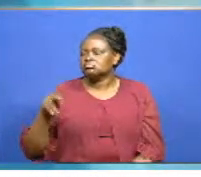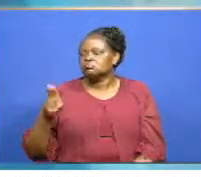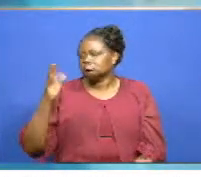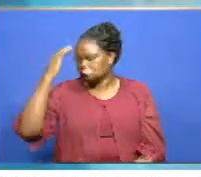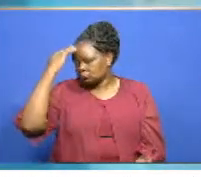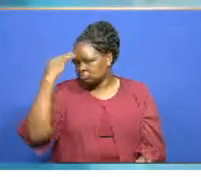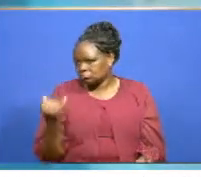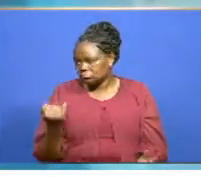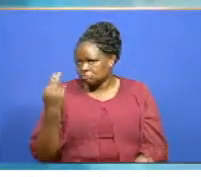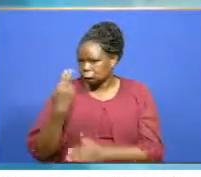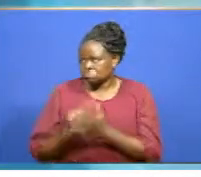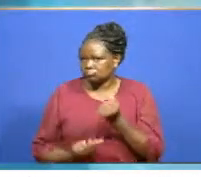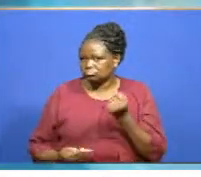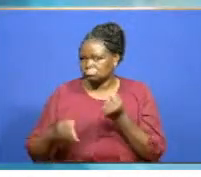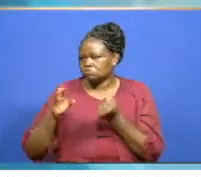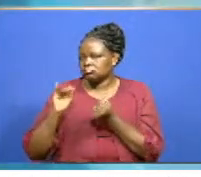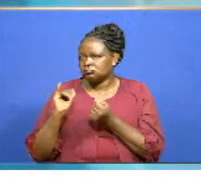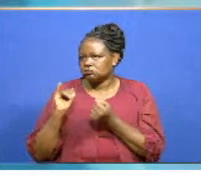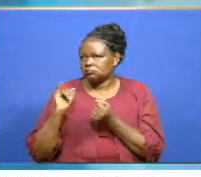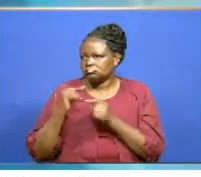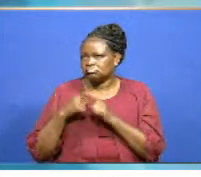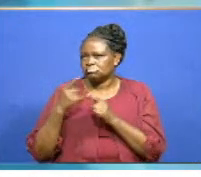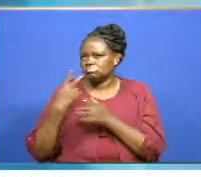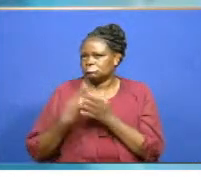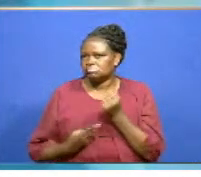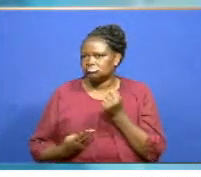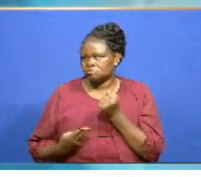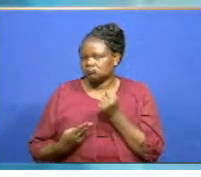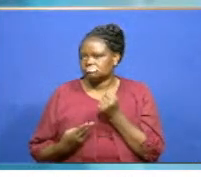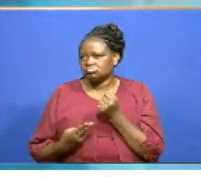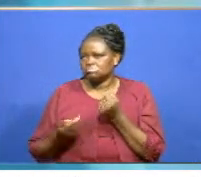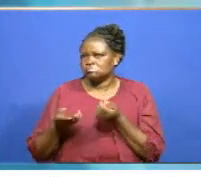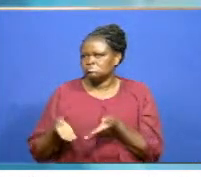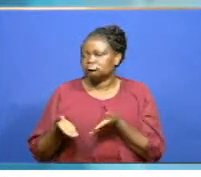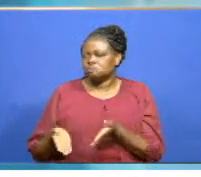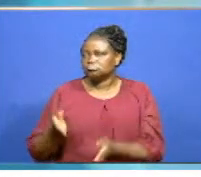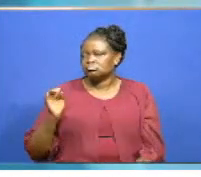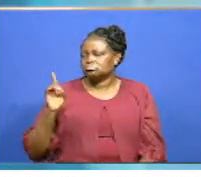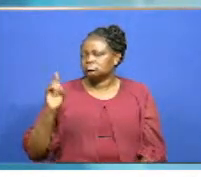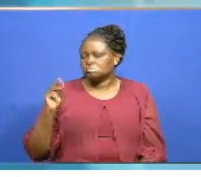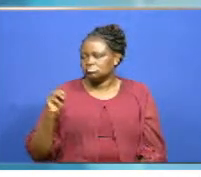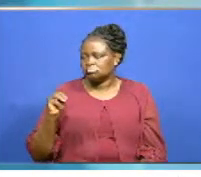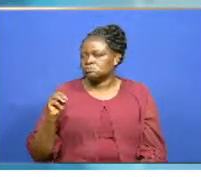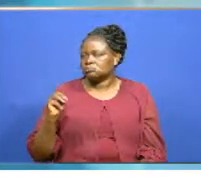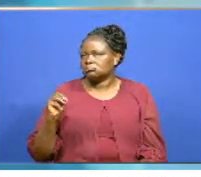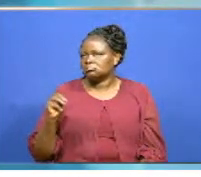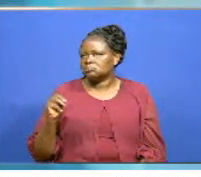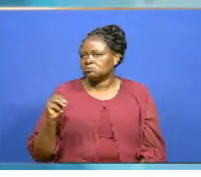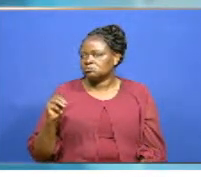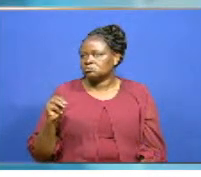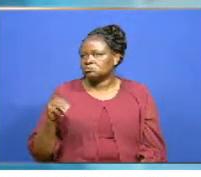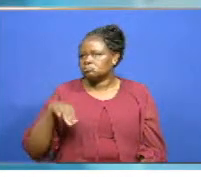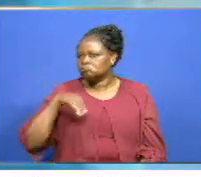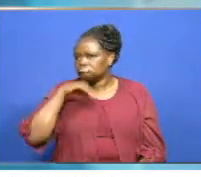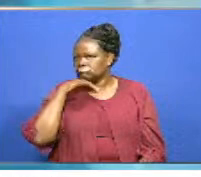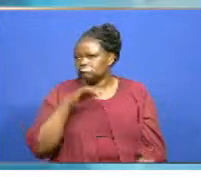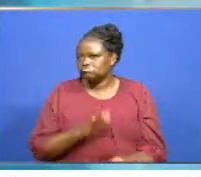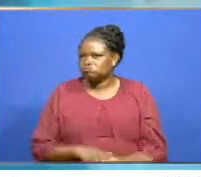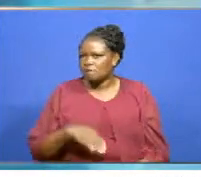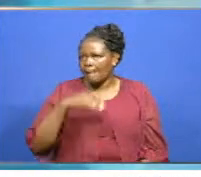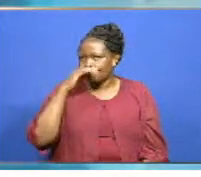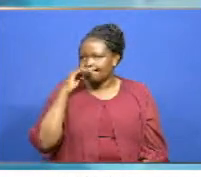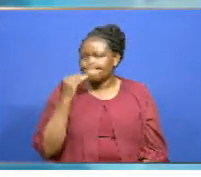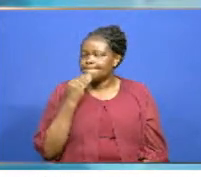that both are BBI, but both are now ODM, Raila Odinga and Musalia Mudavadi are